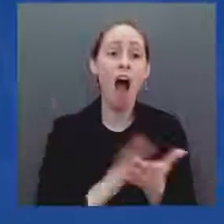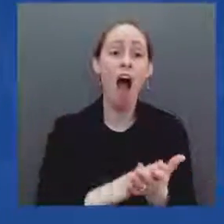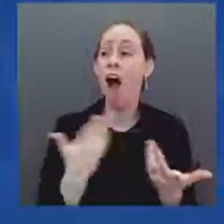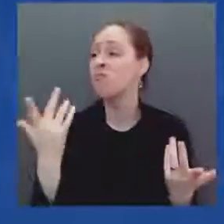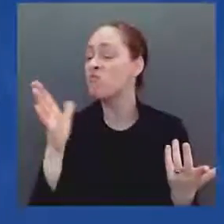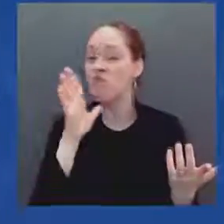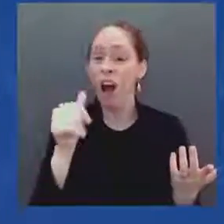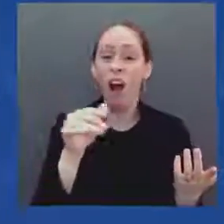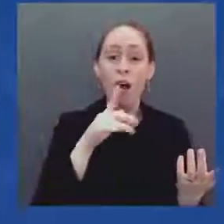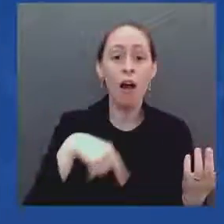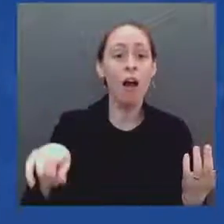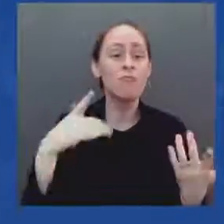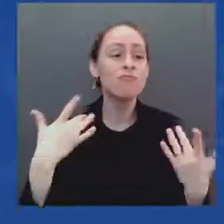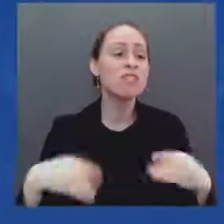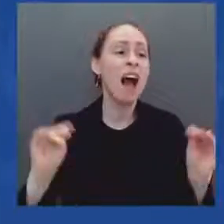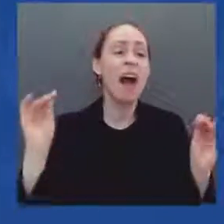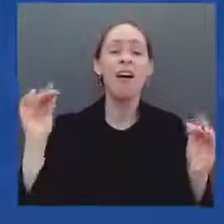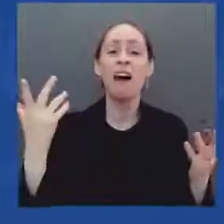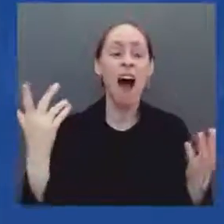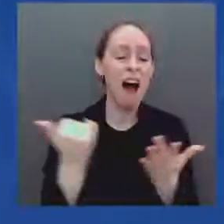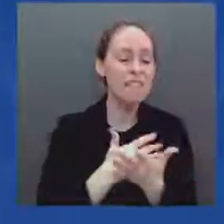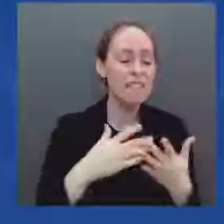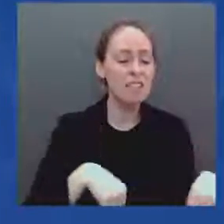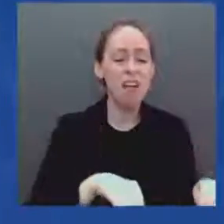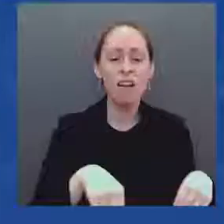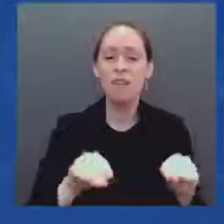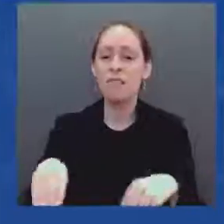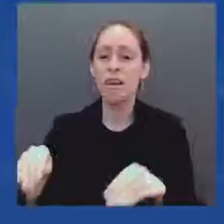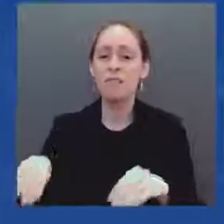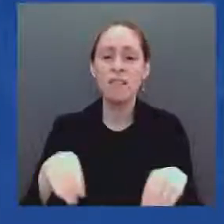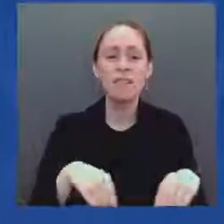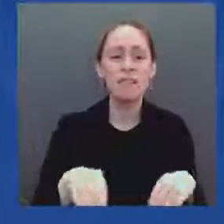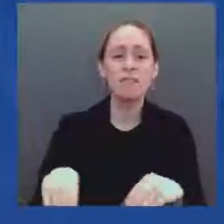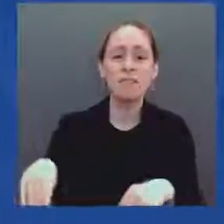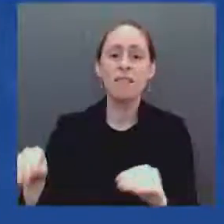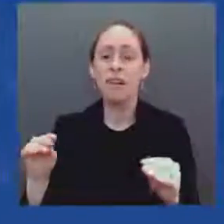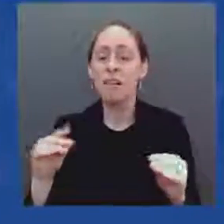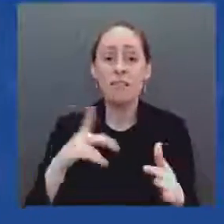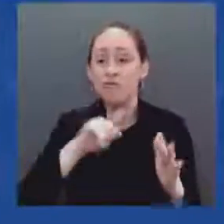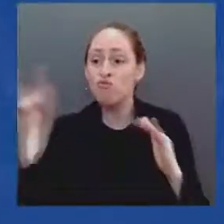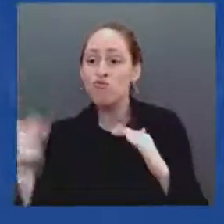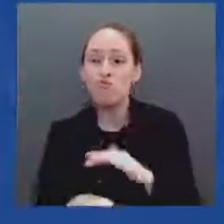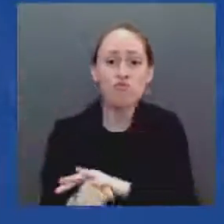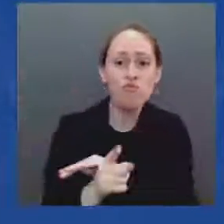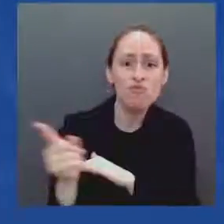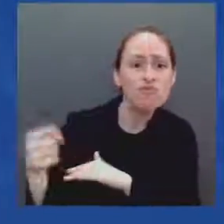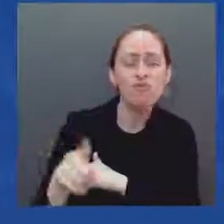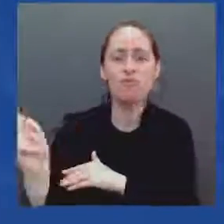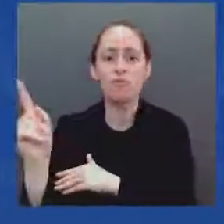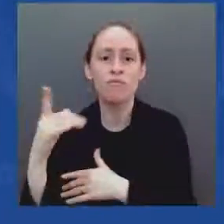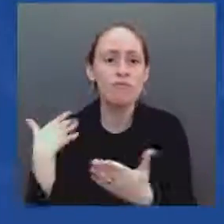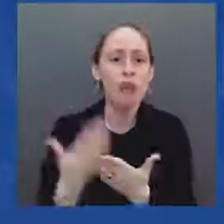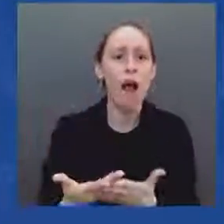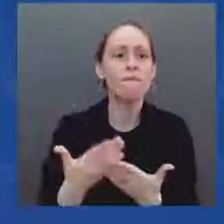that be fun? You know, there are gangs we're working on, there's a whole lot of